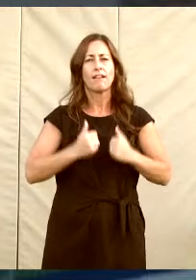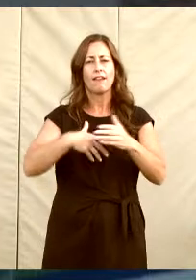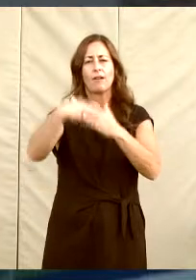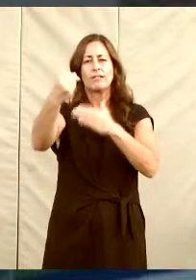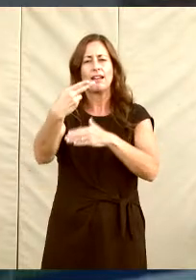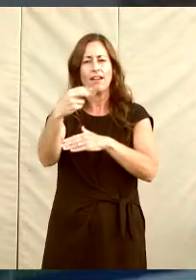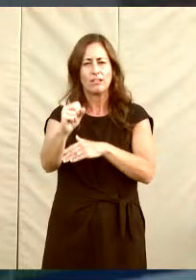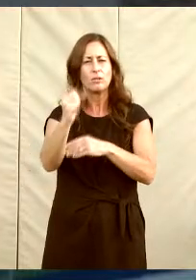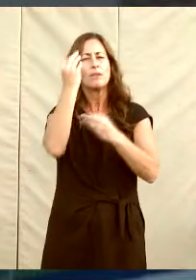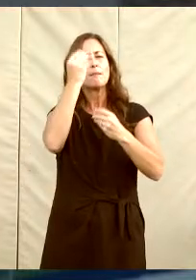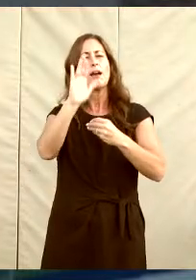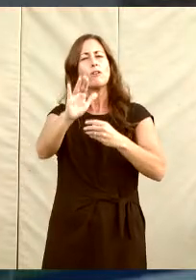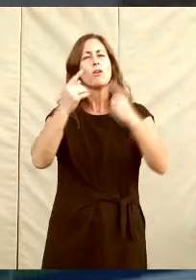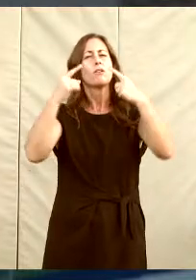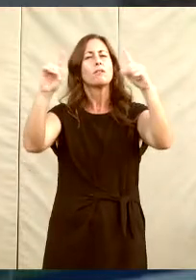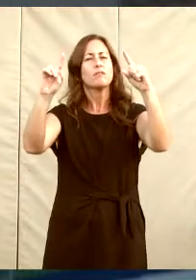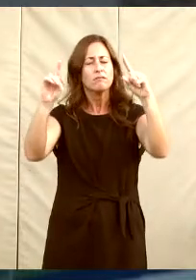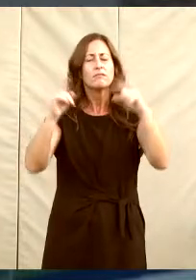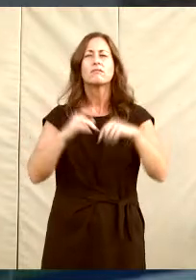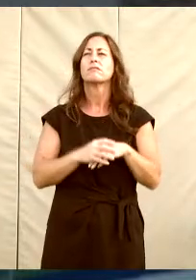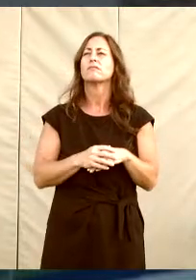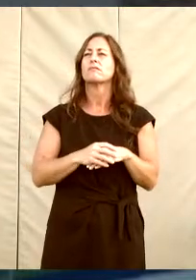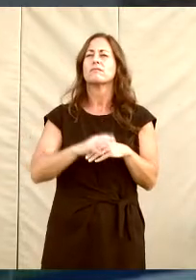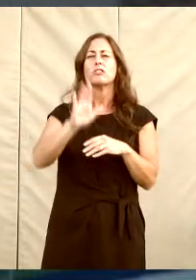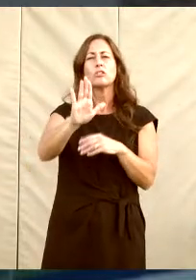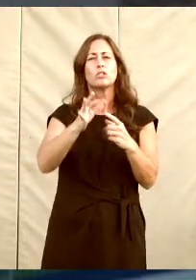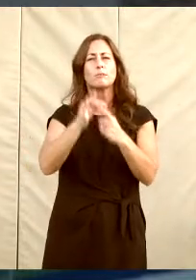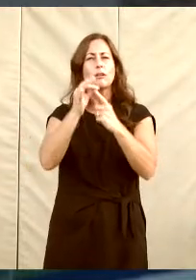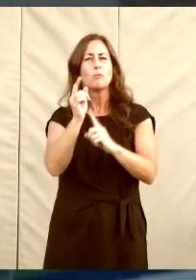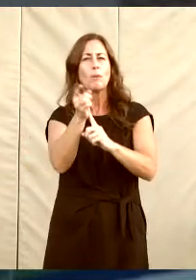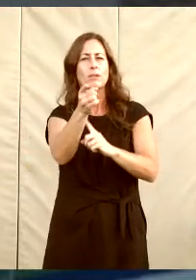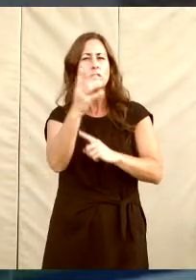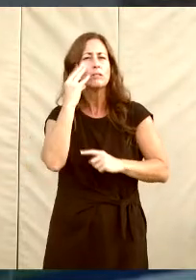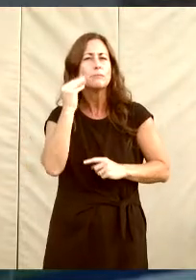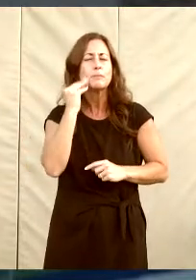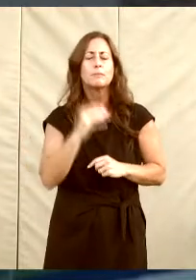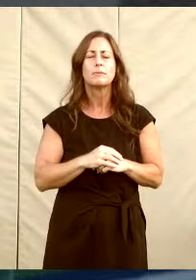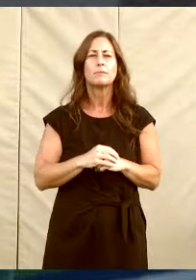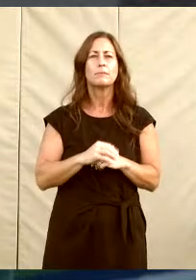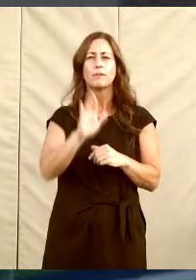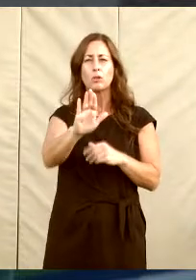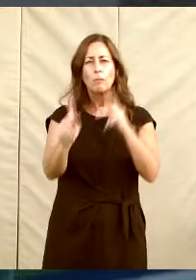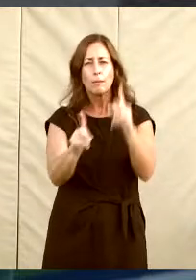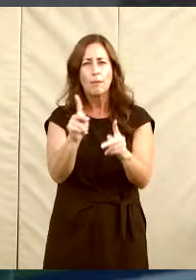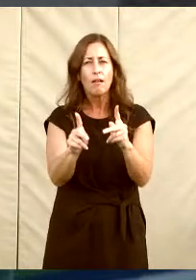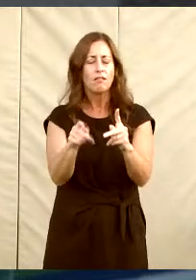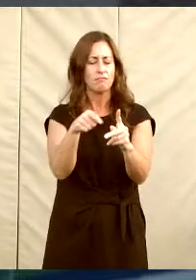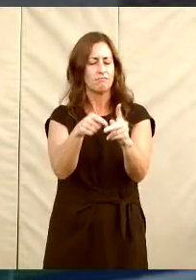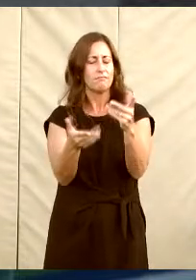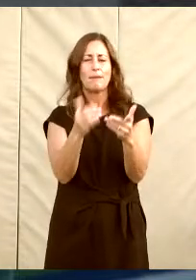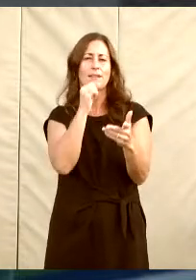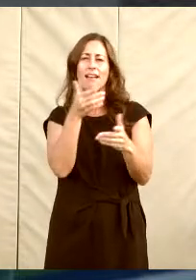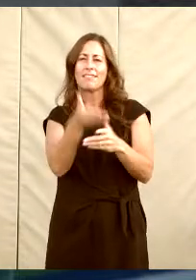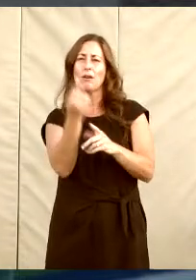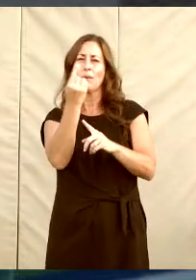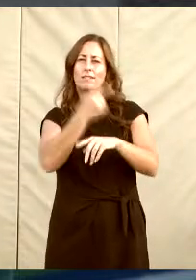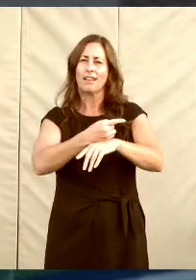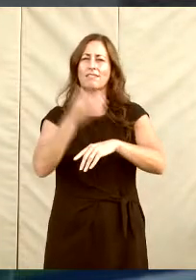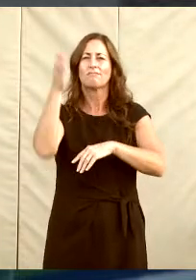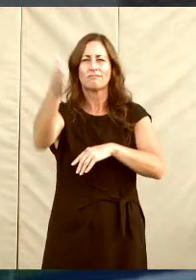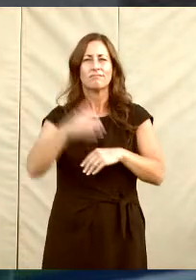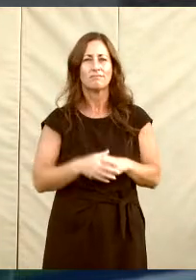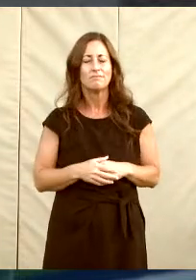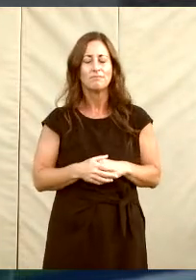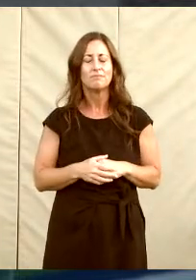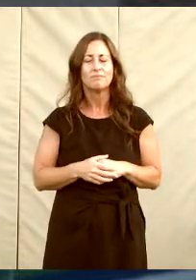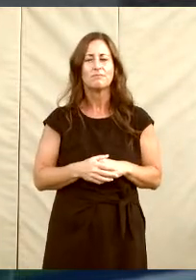the special moments you experienced, and your people, because they may not be there one day. I want to end my remarks about